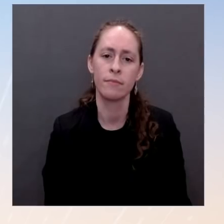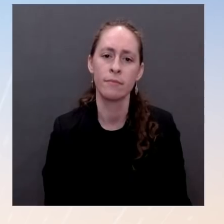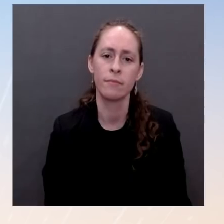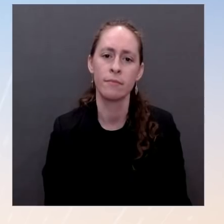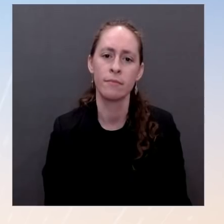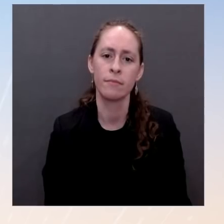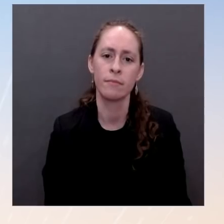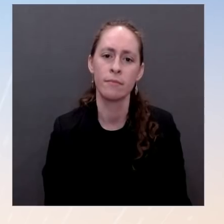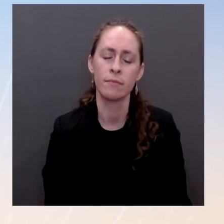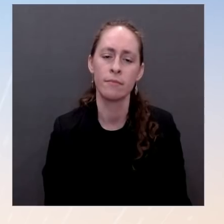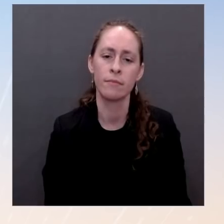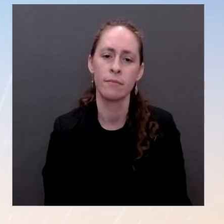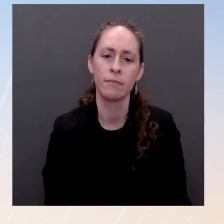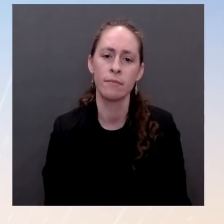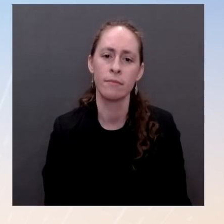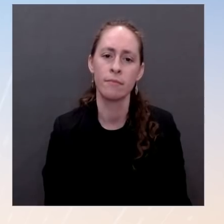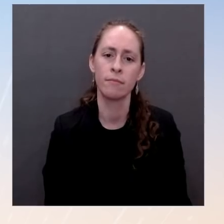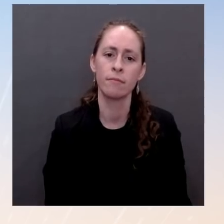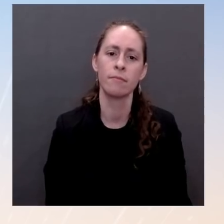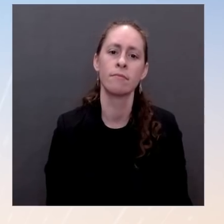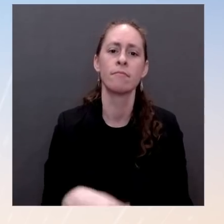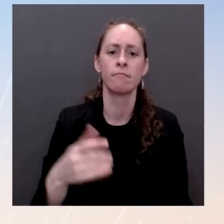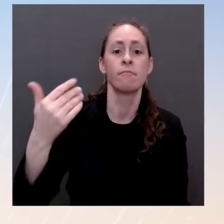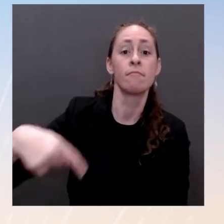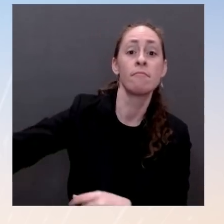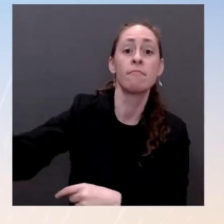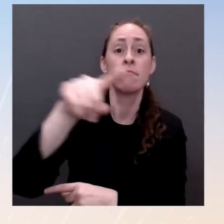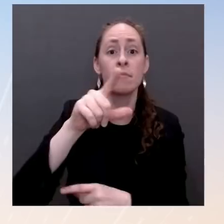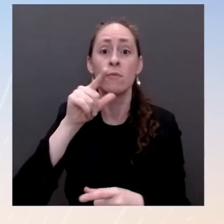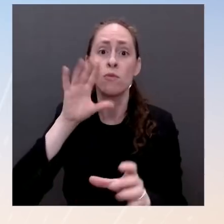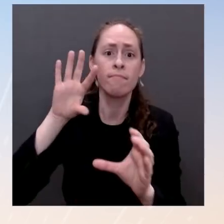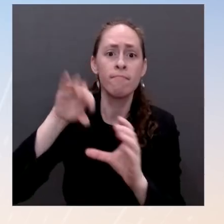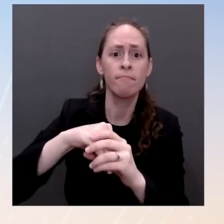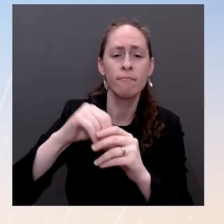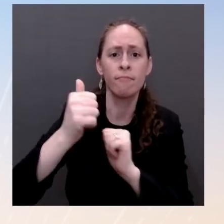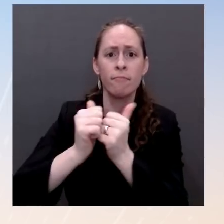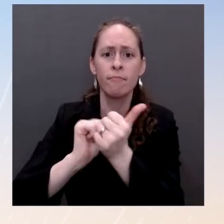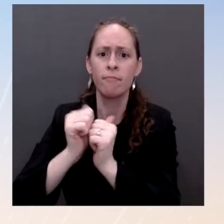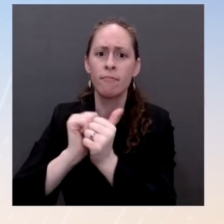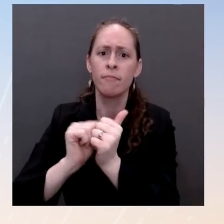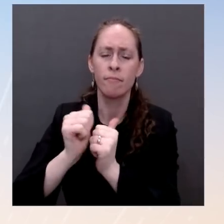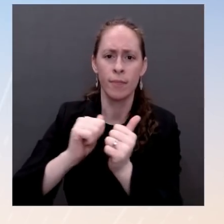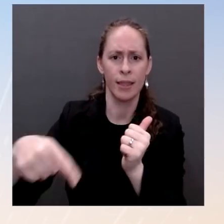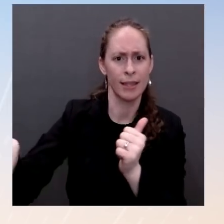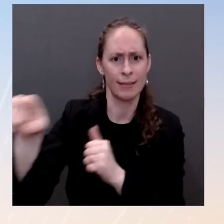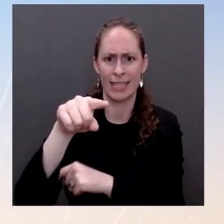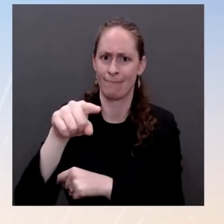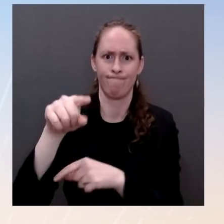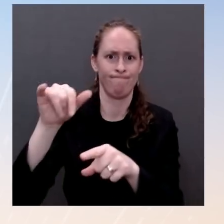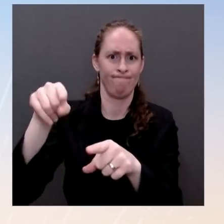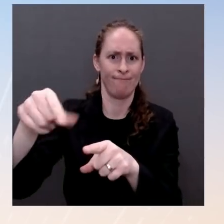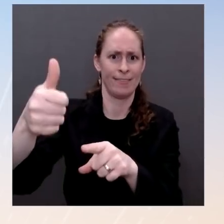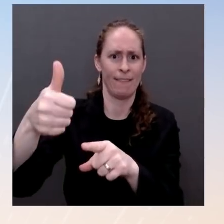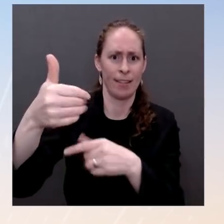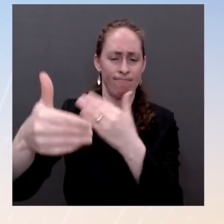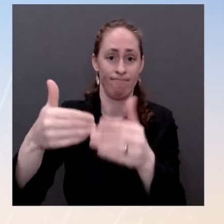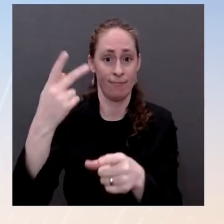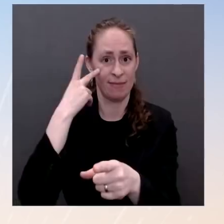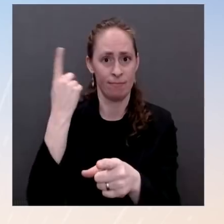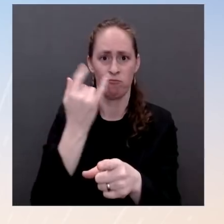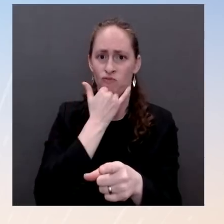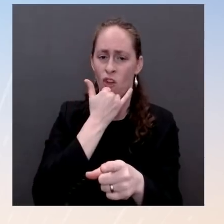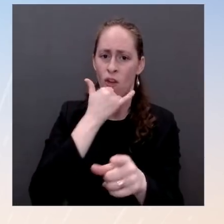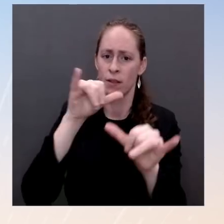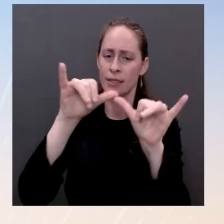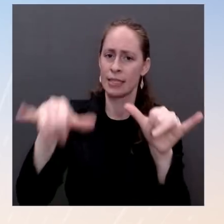don't have any additional comment from here. I would point you again to the U.S. Olympic Committee. Go ahead. Yeah, so the U.S. Energy Information Administration shows data that